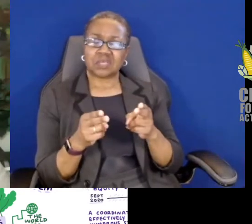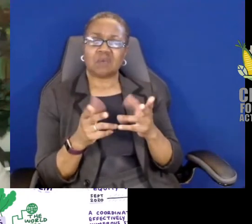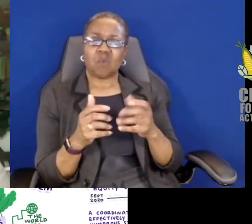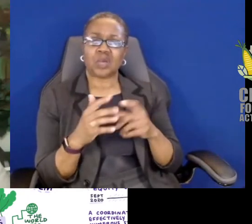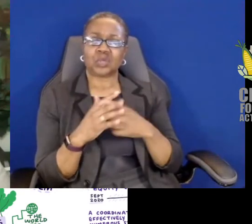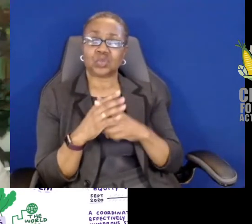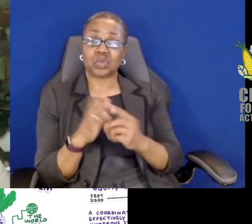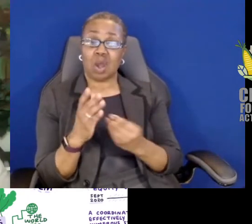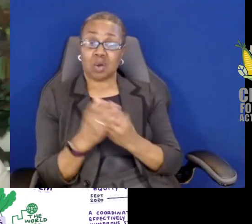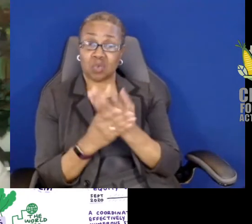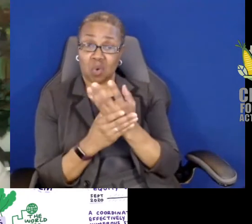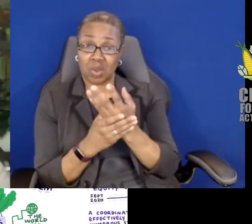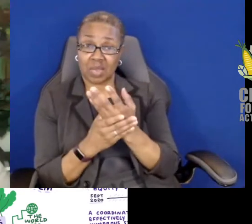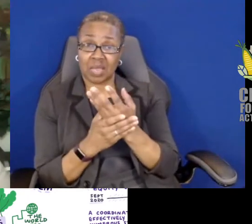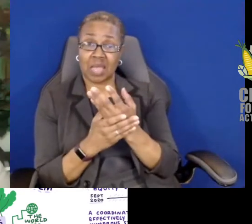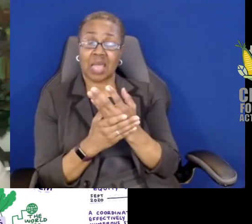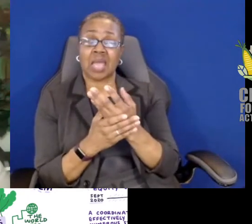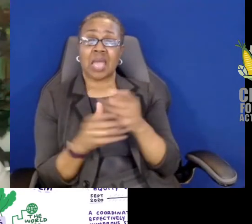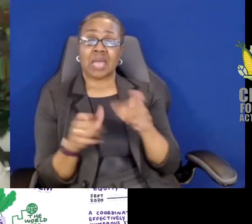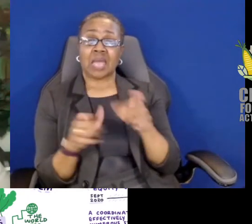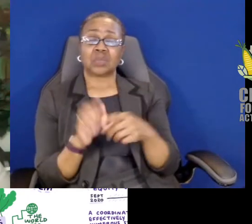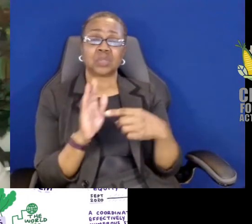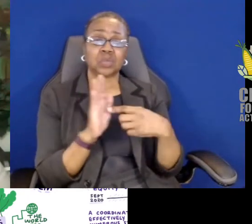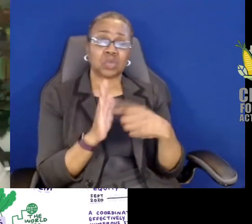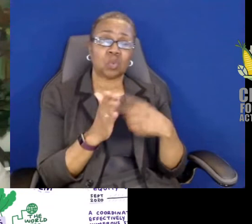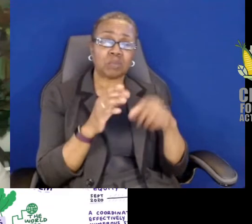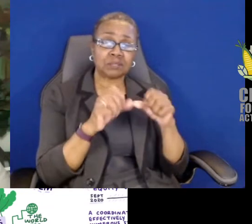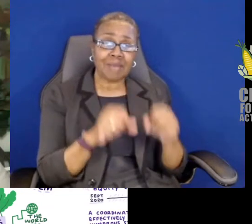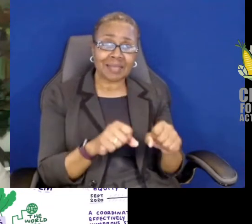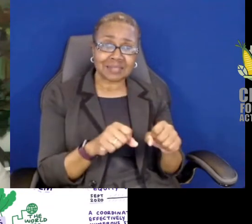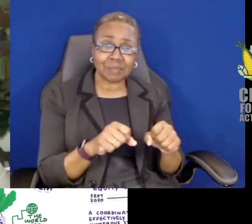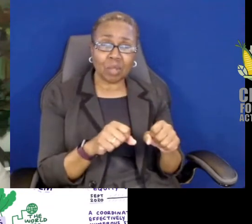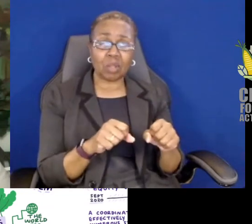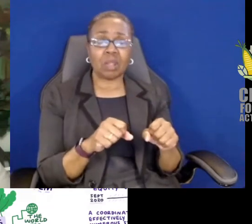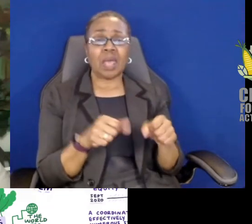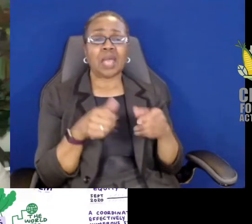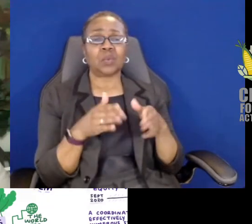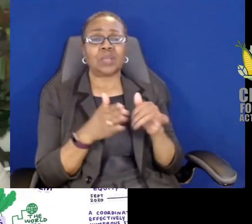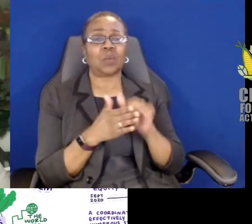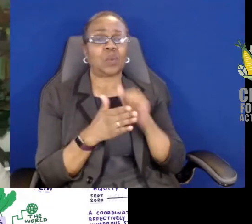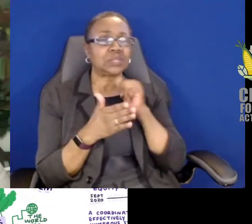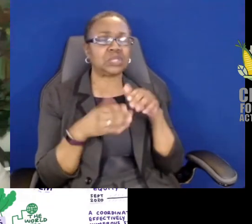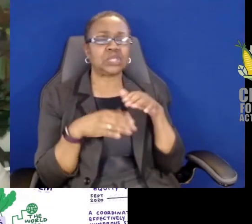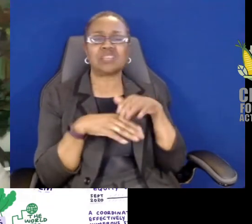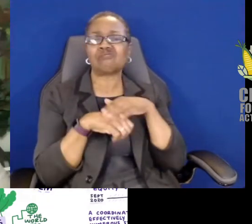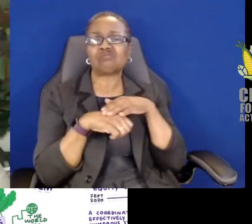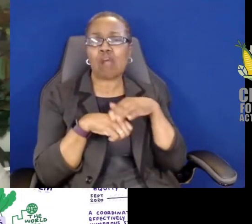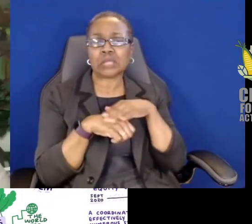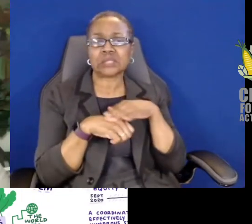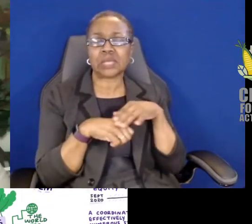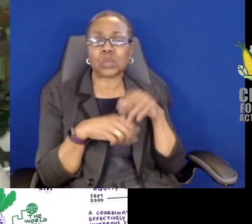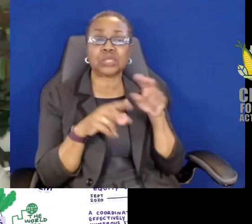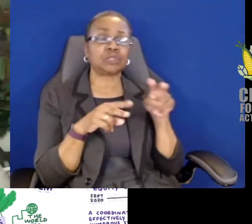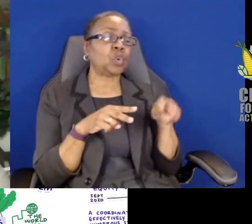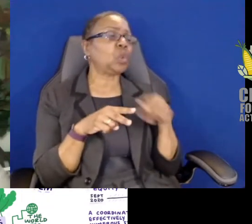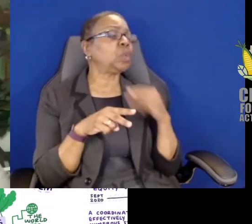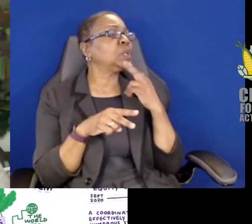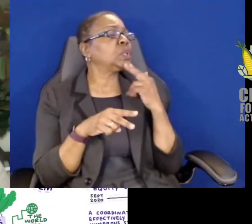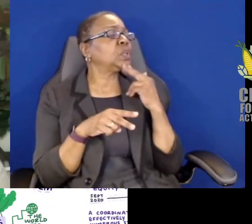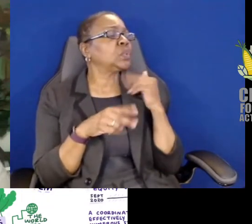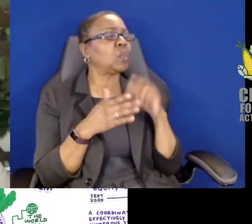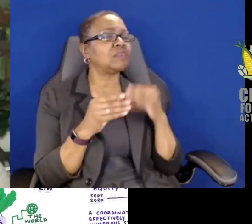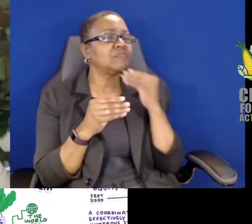what was possible in a scale that wasn't just sort of frosting or kind of eye candy around what food sovereignty could look